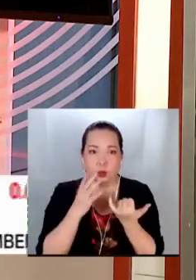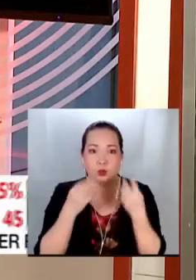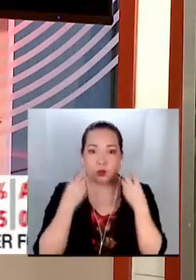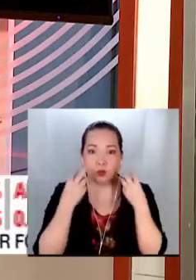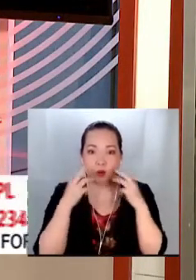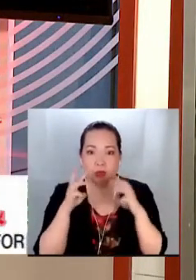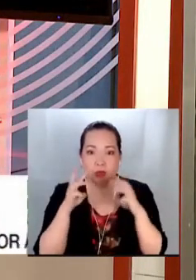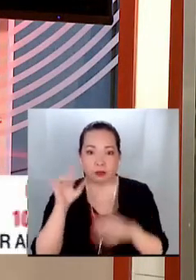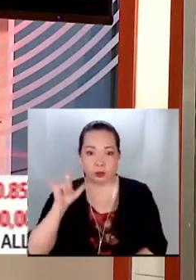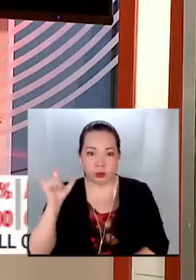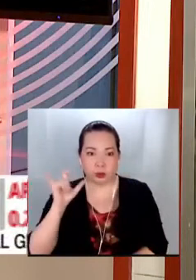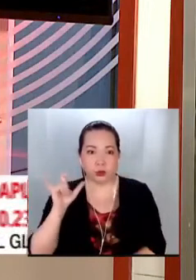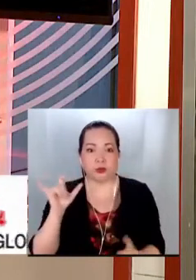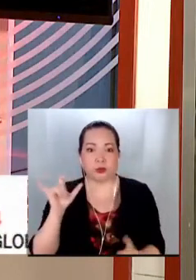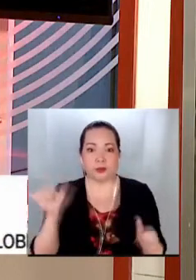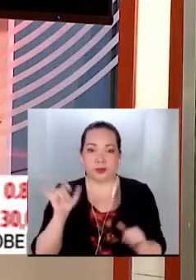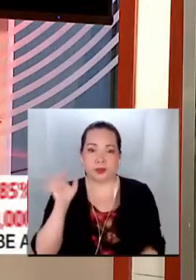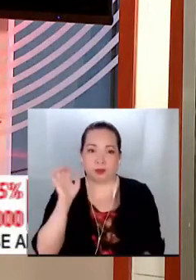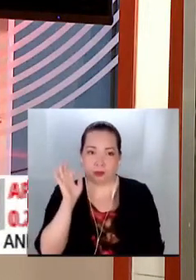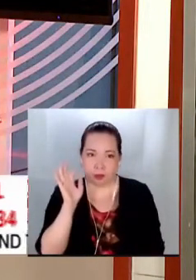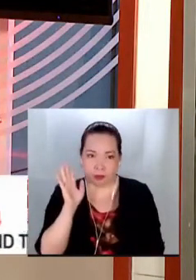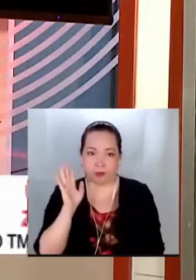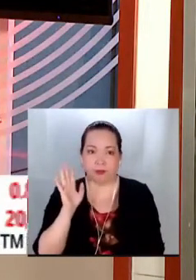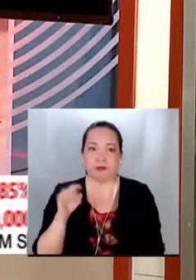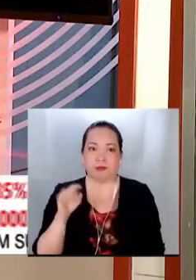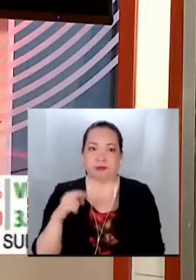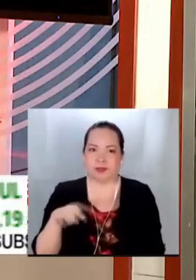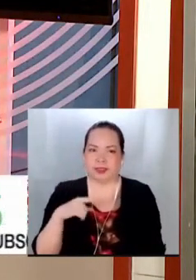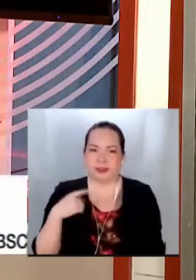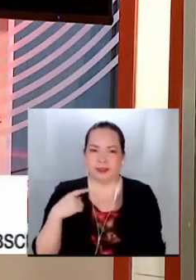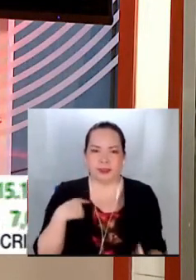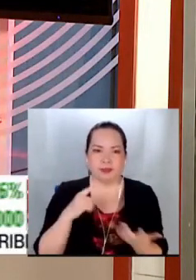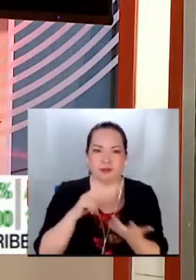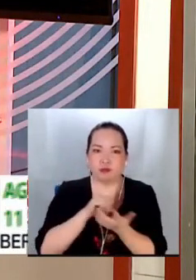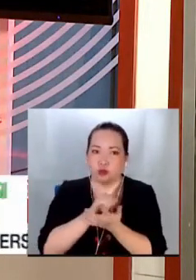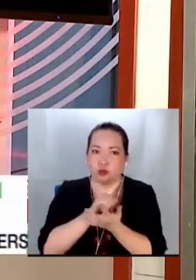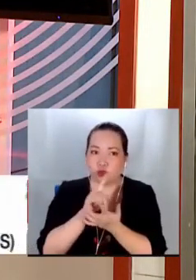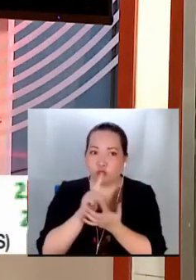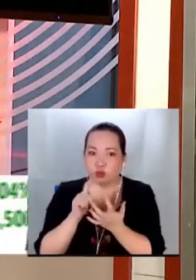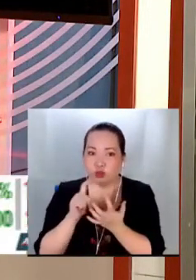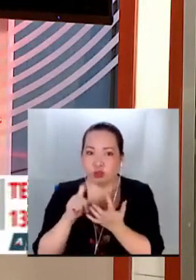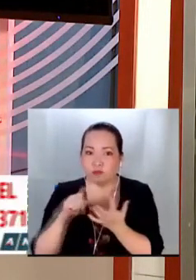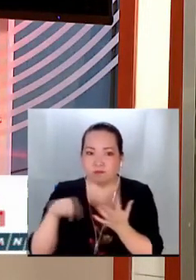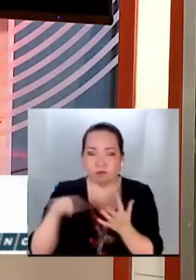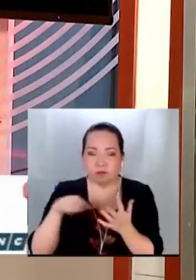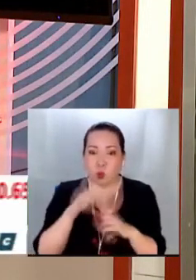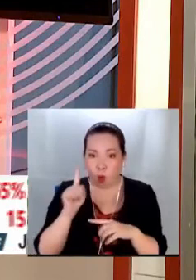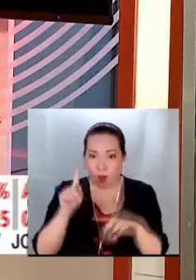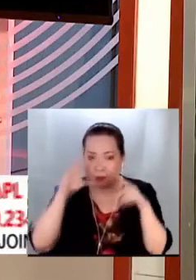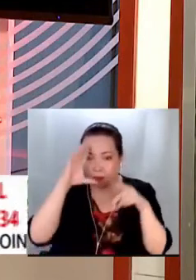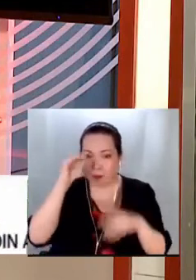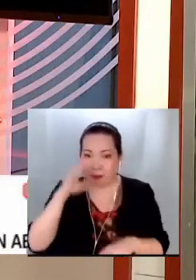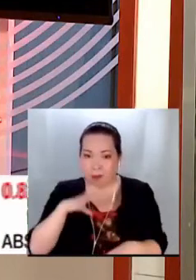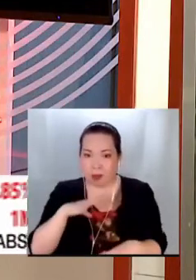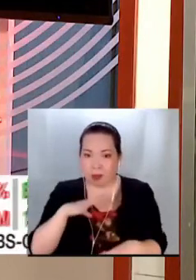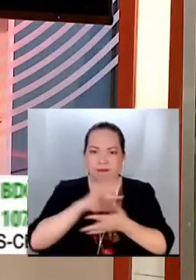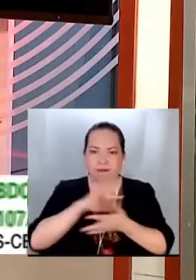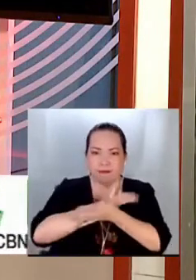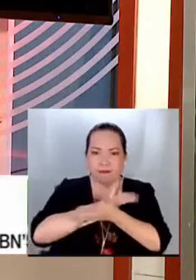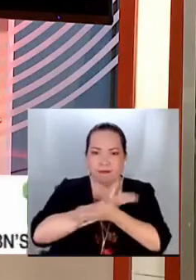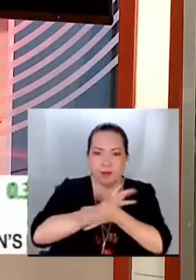set to conduct contact tracing and testing in a village where a man tested positive for the UK coronavirus variant.